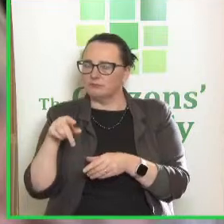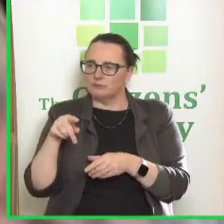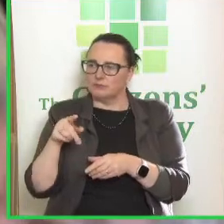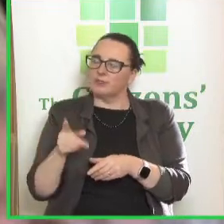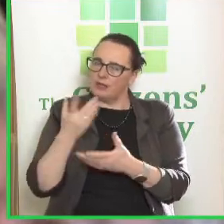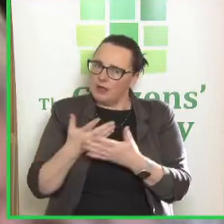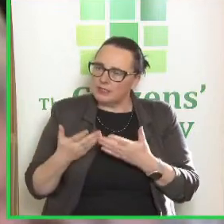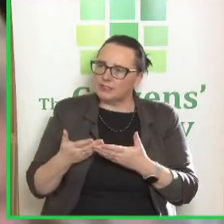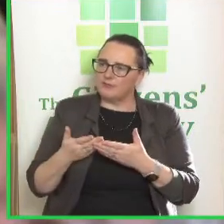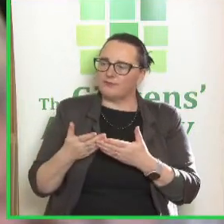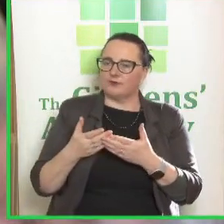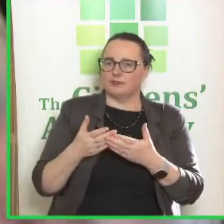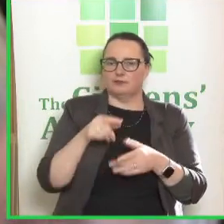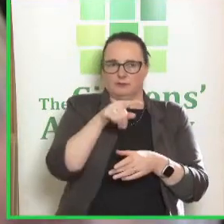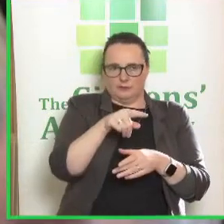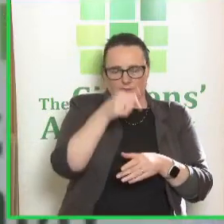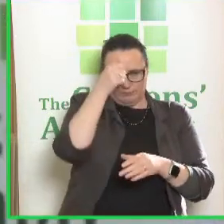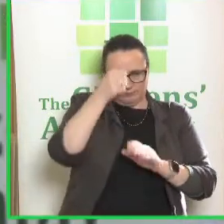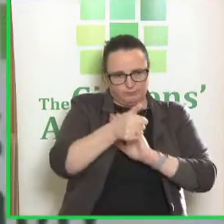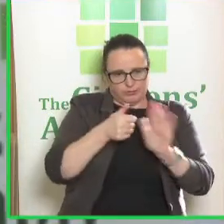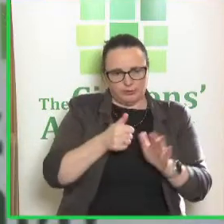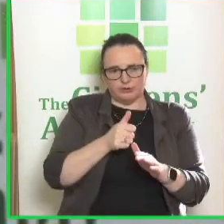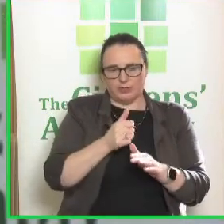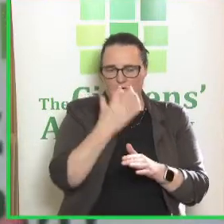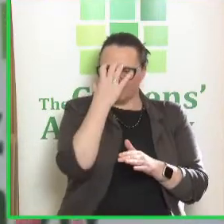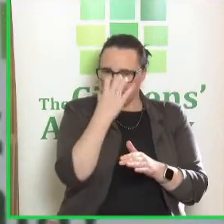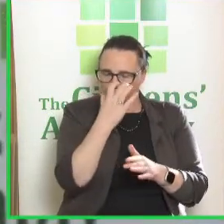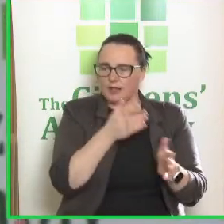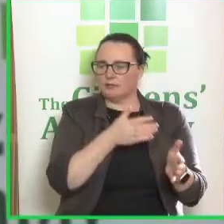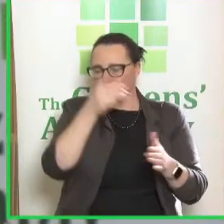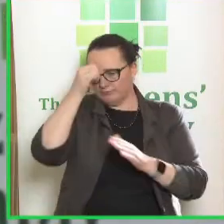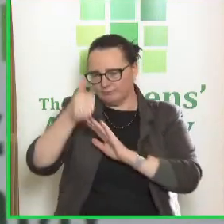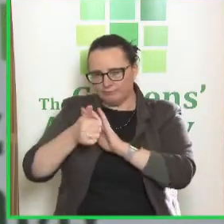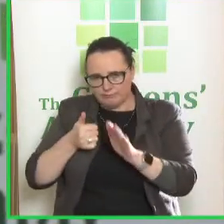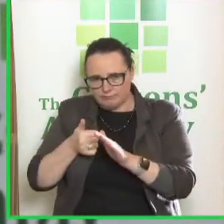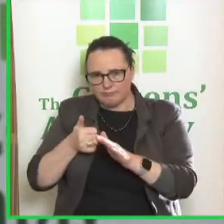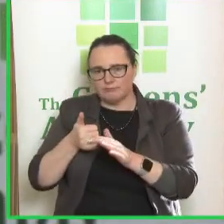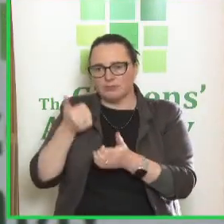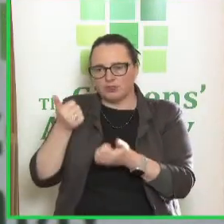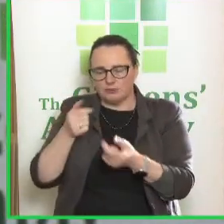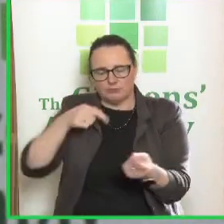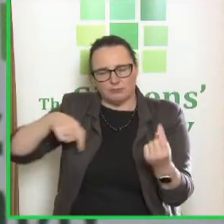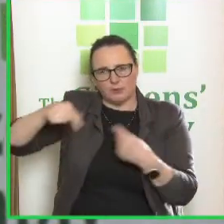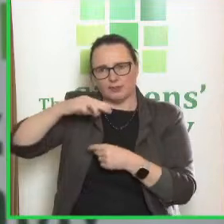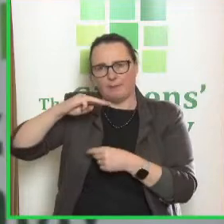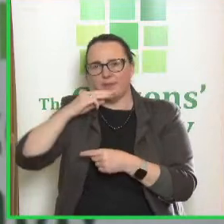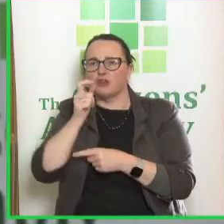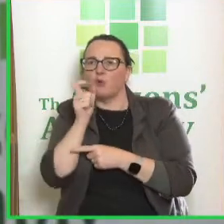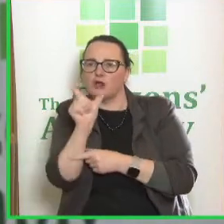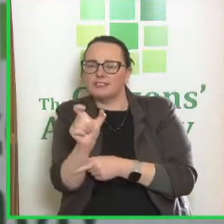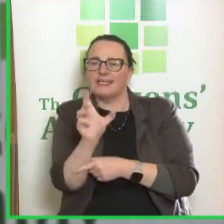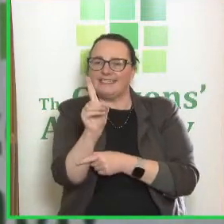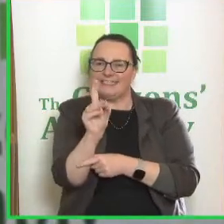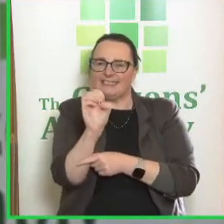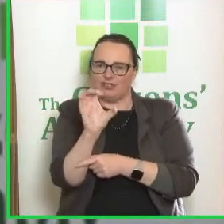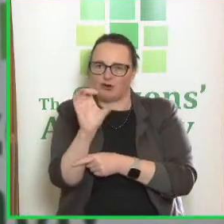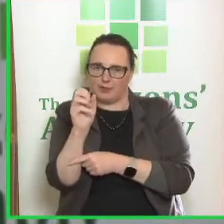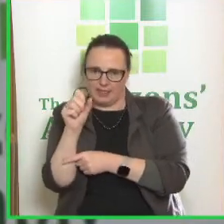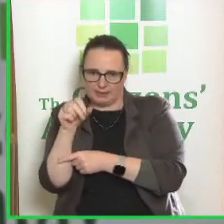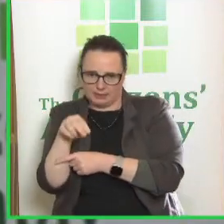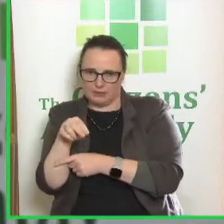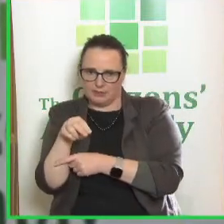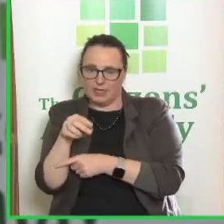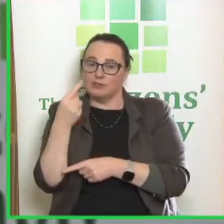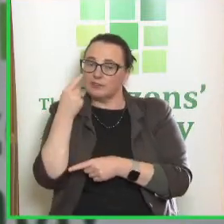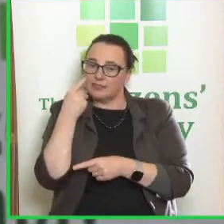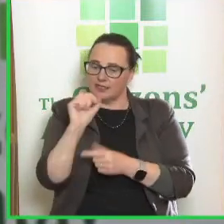experts, criminologists, policy specialists around what, for example, the word decriminalisation means. There is, I think, in this report you'll